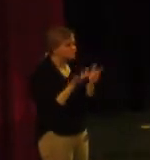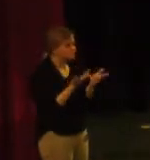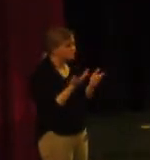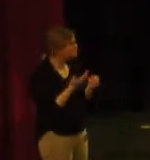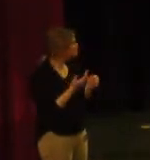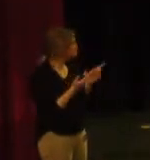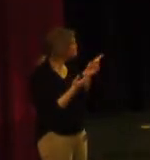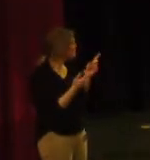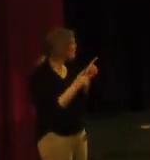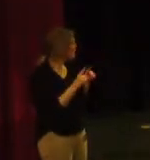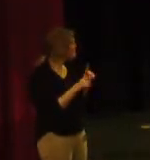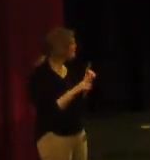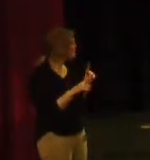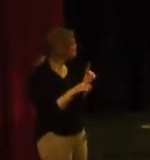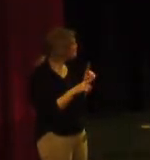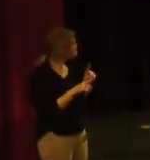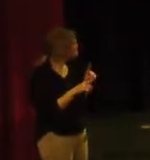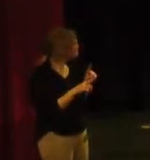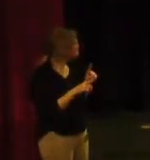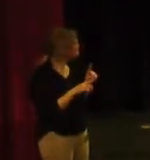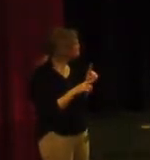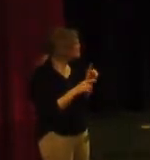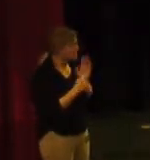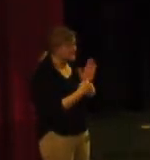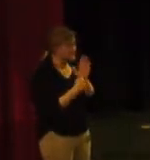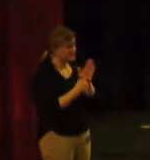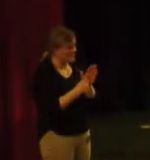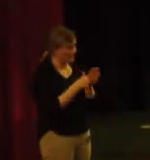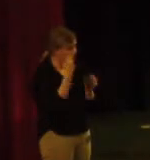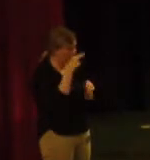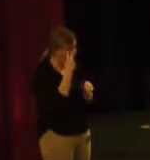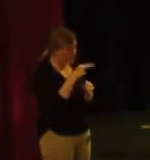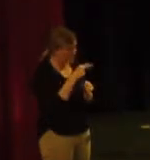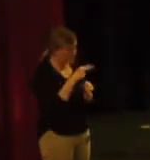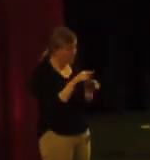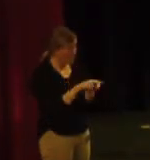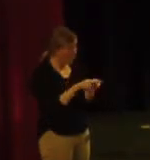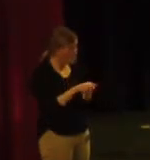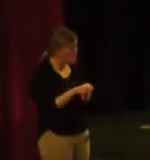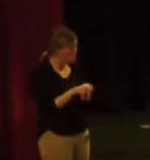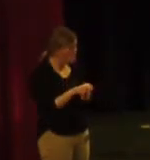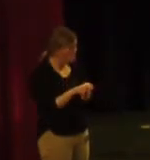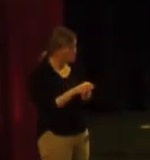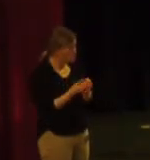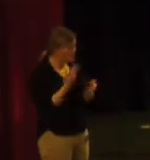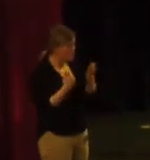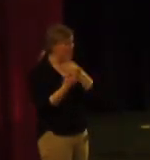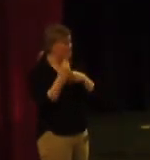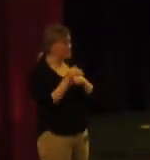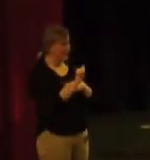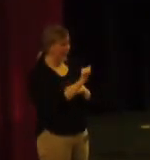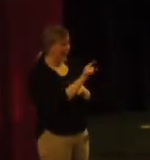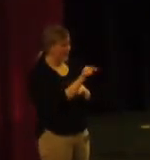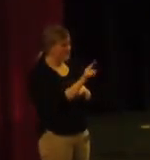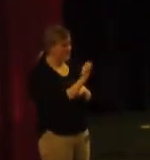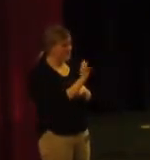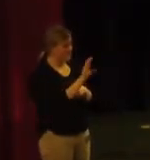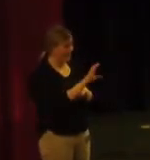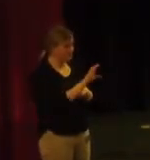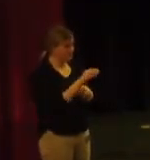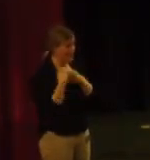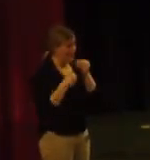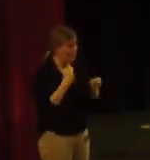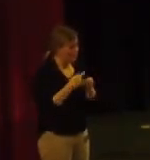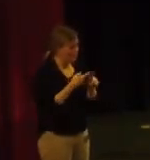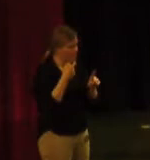is kind of a symbol of Mexico, and also harkens back to the Aztec heritage within Mexico as well.